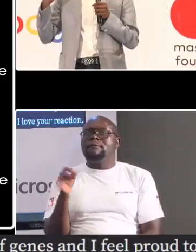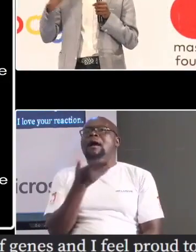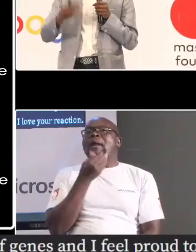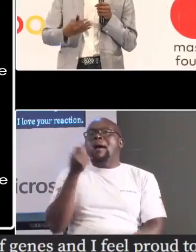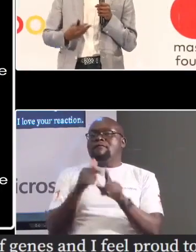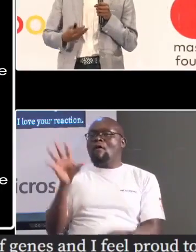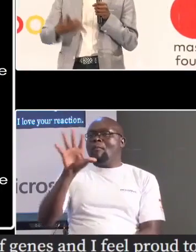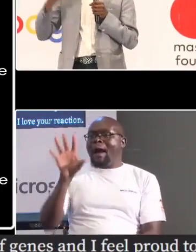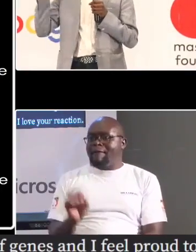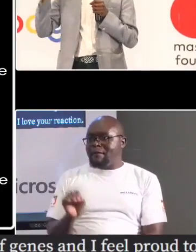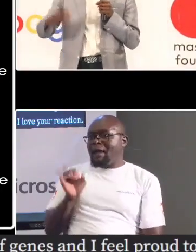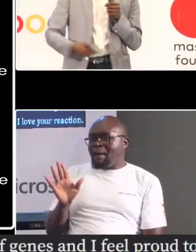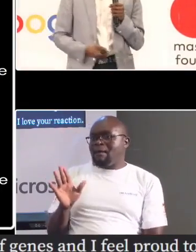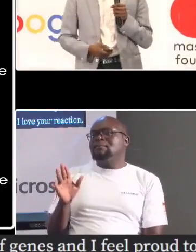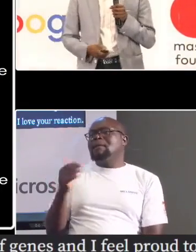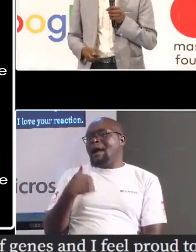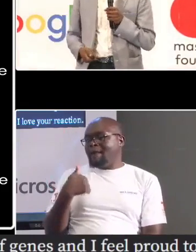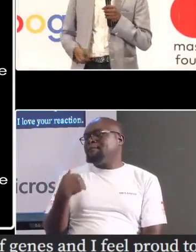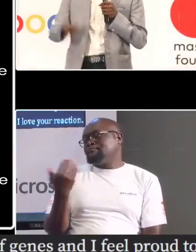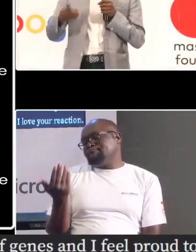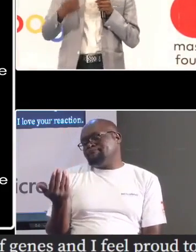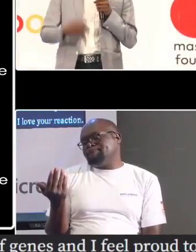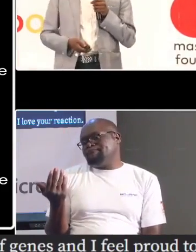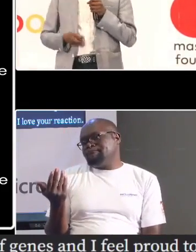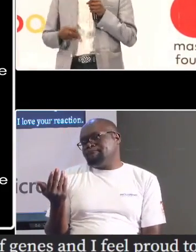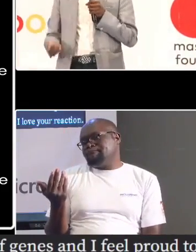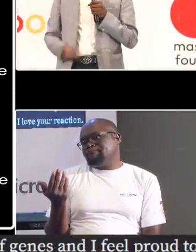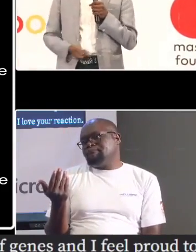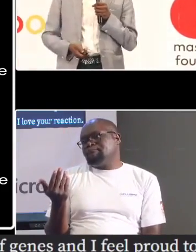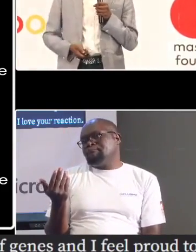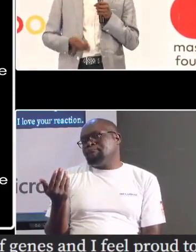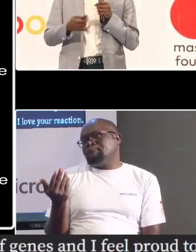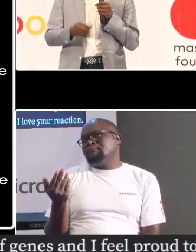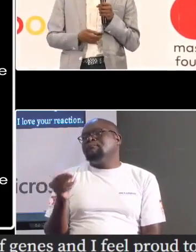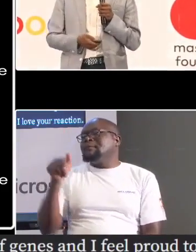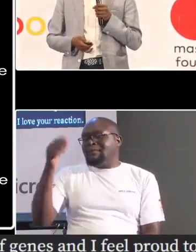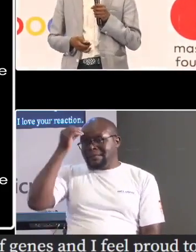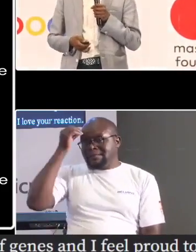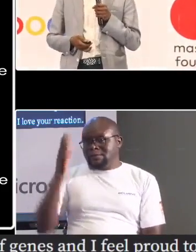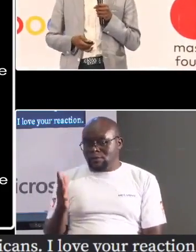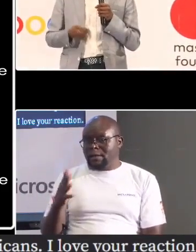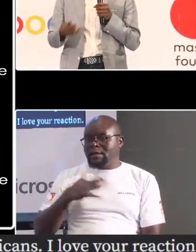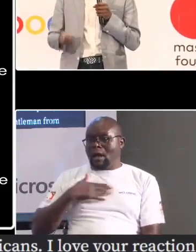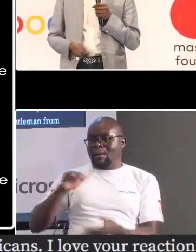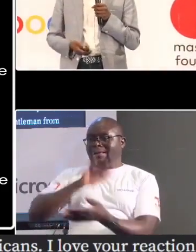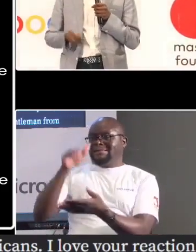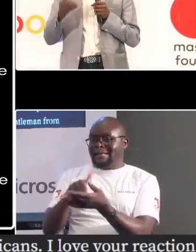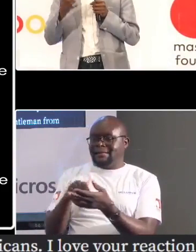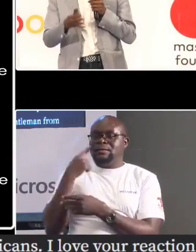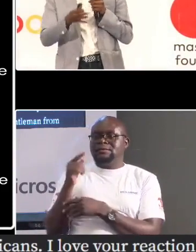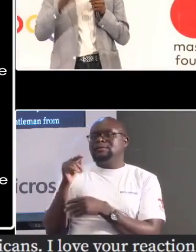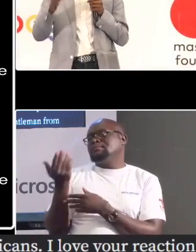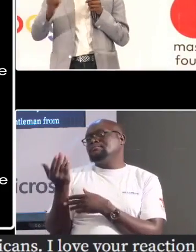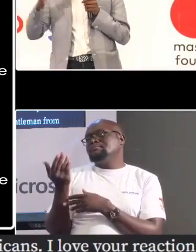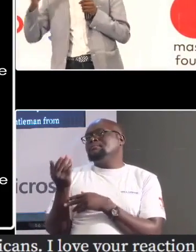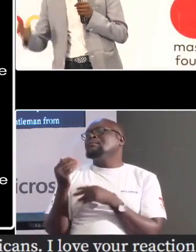from African heritage wearing bright red glasses. Akeem was a student at the RCA, and he realized that glasses